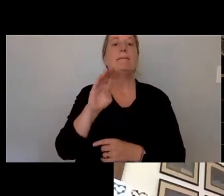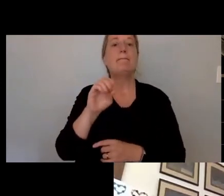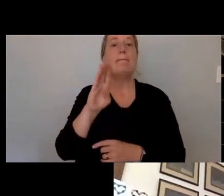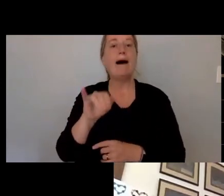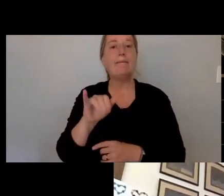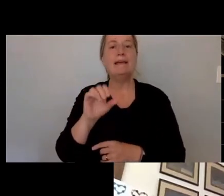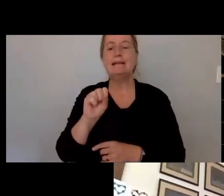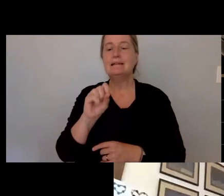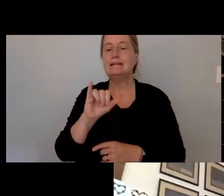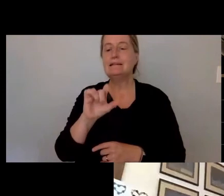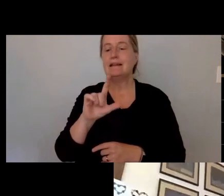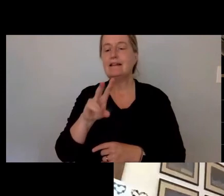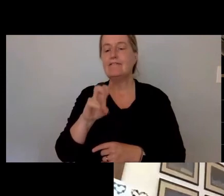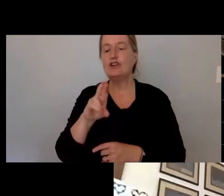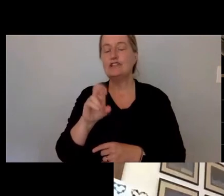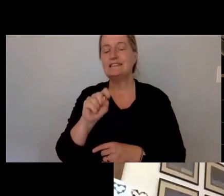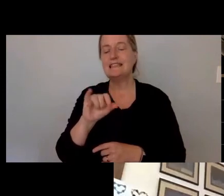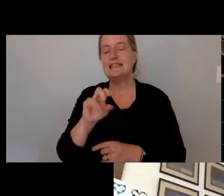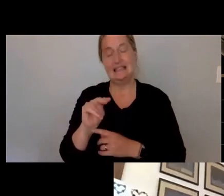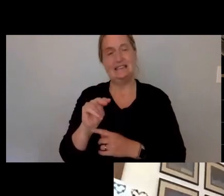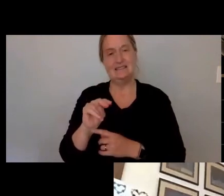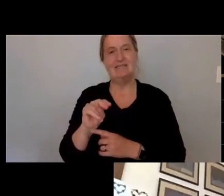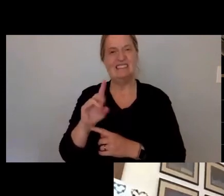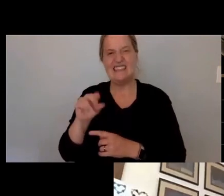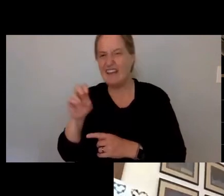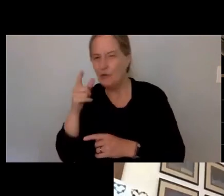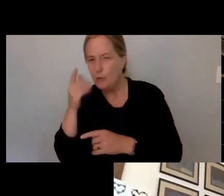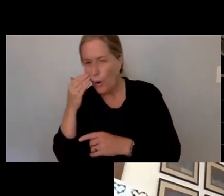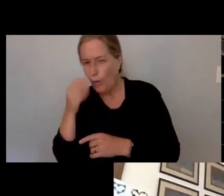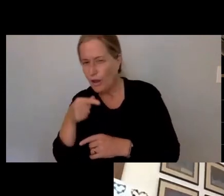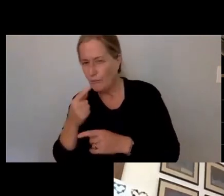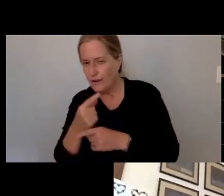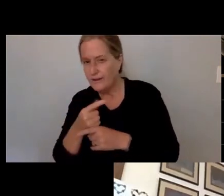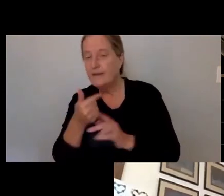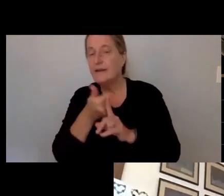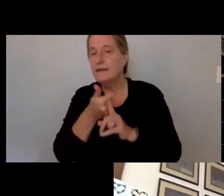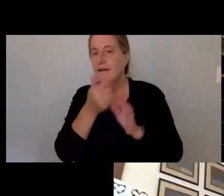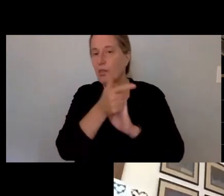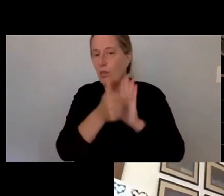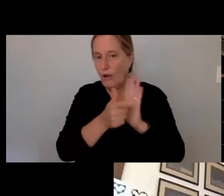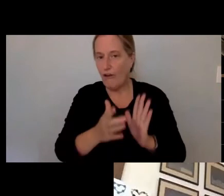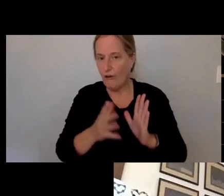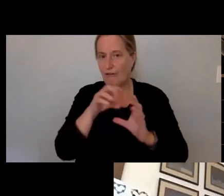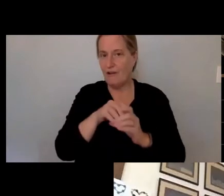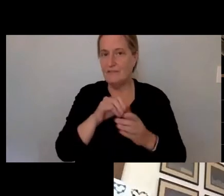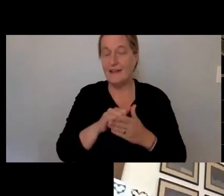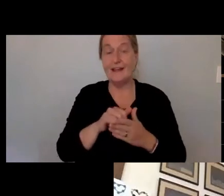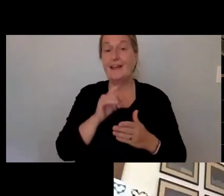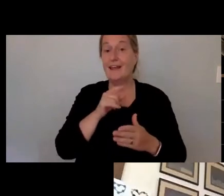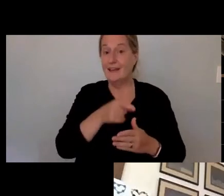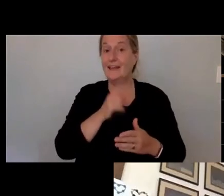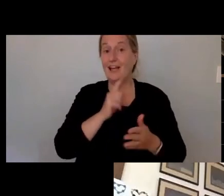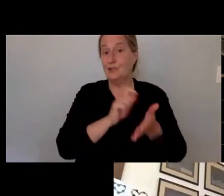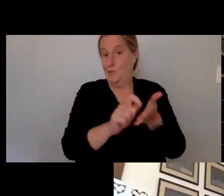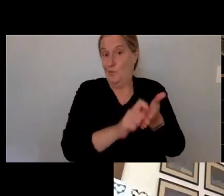David, you know him well. He was the lawyer that was part of the discussion. He actually wrote the ADA for Tom